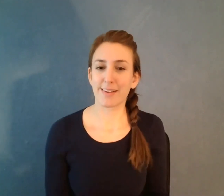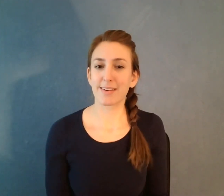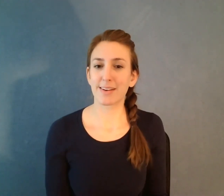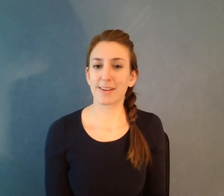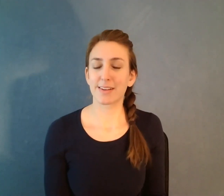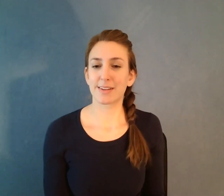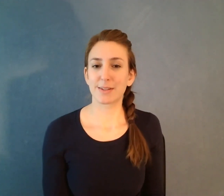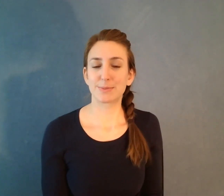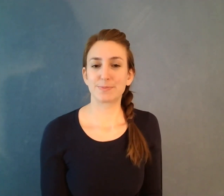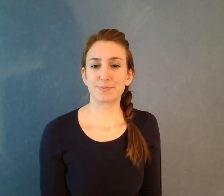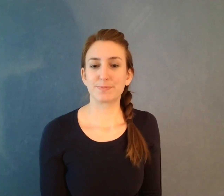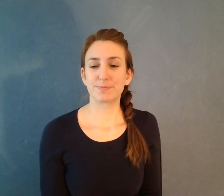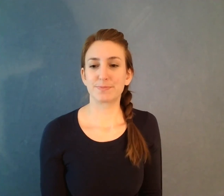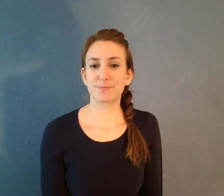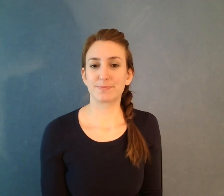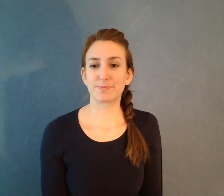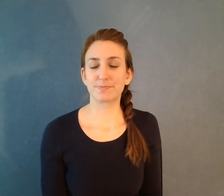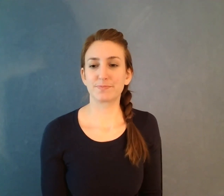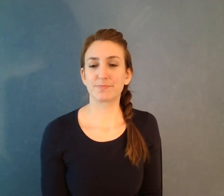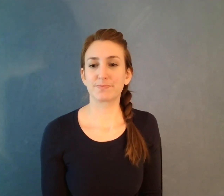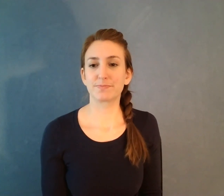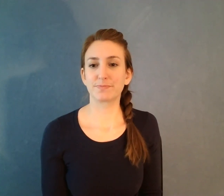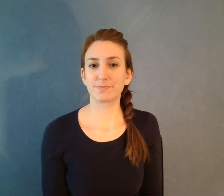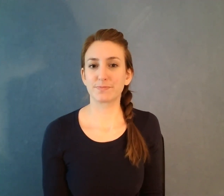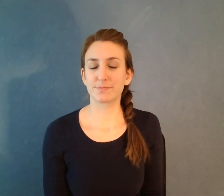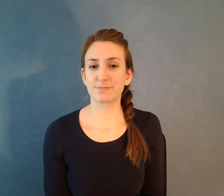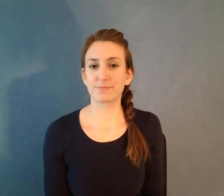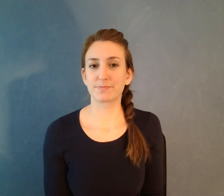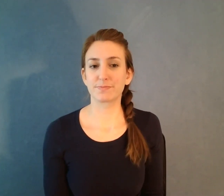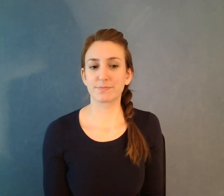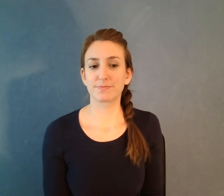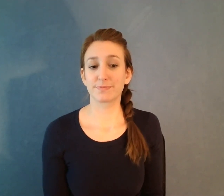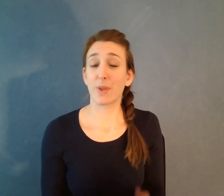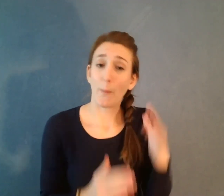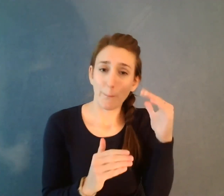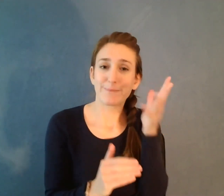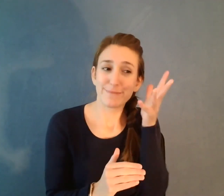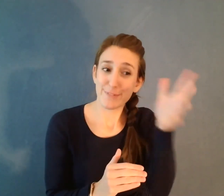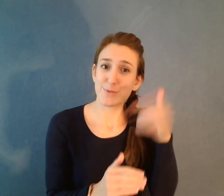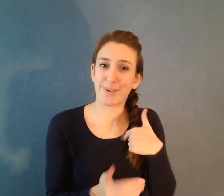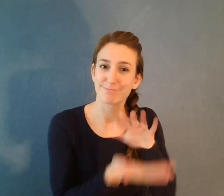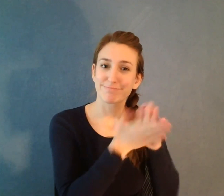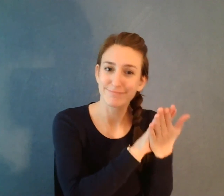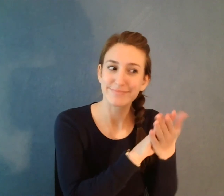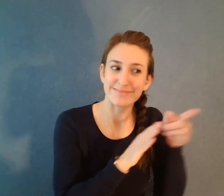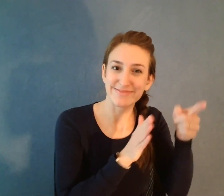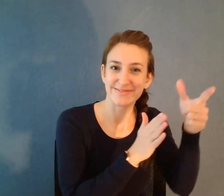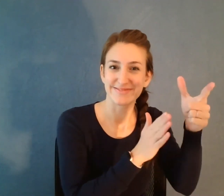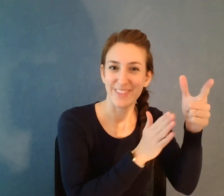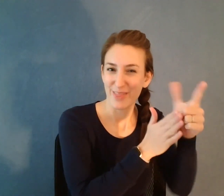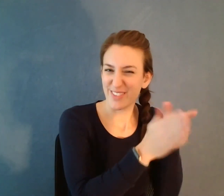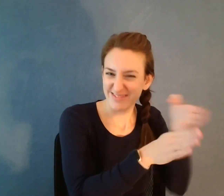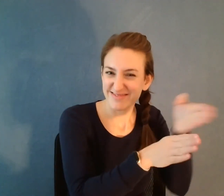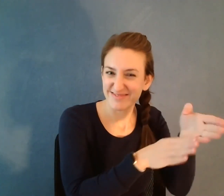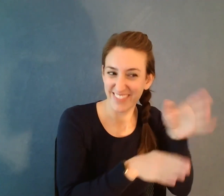to speak to when hopefully someday I become that which I seek. Thank